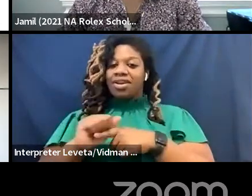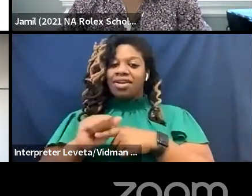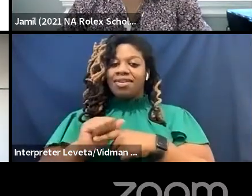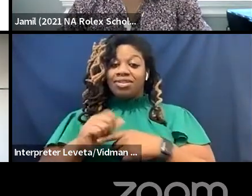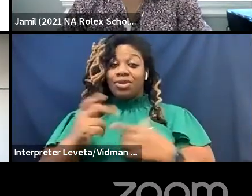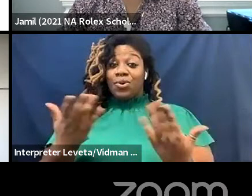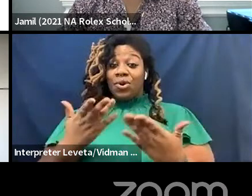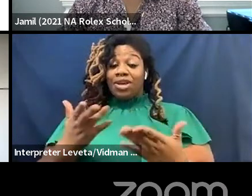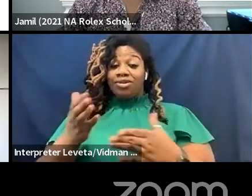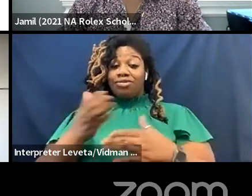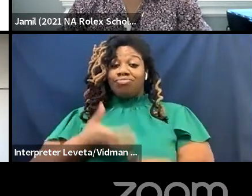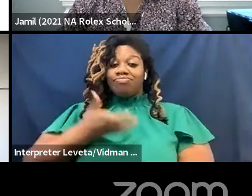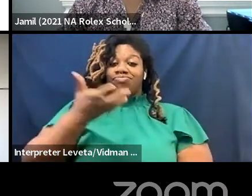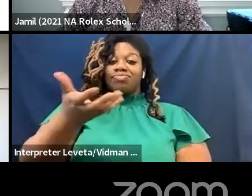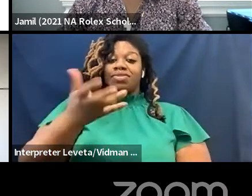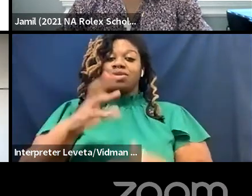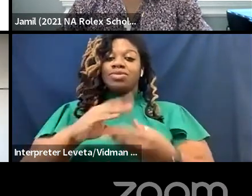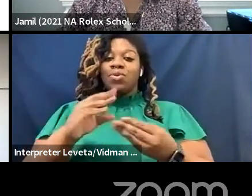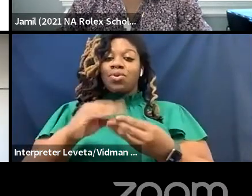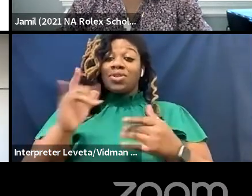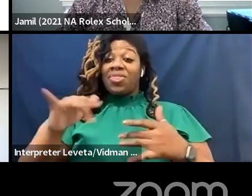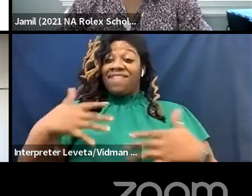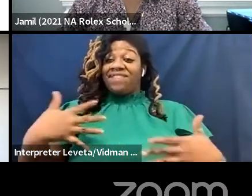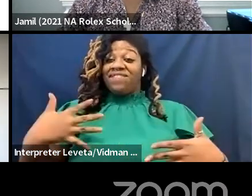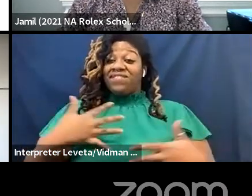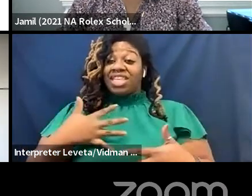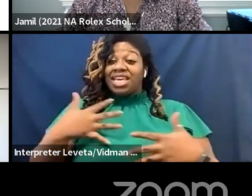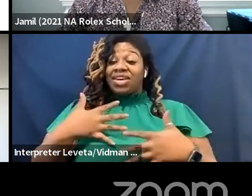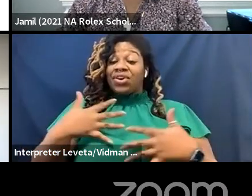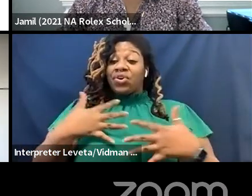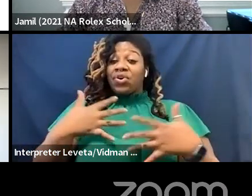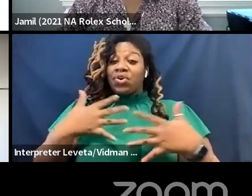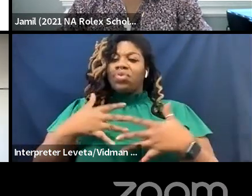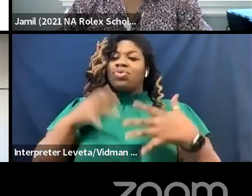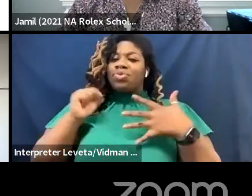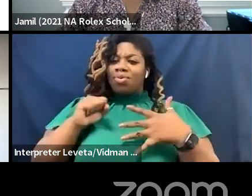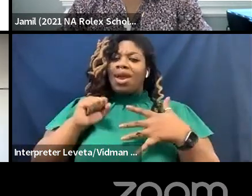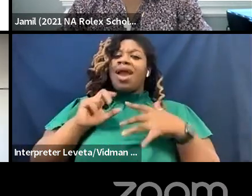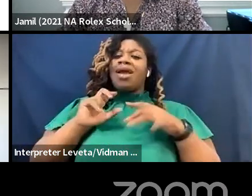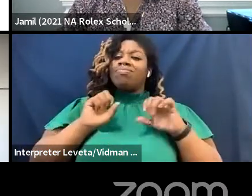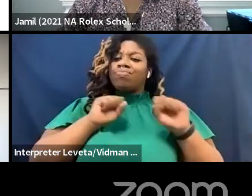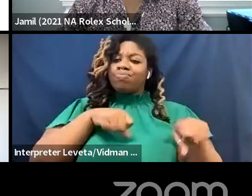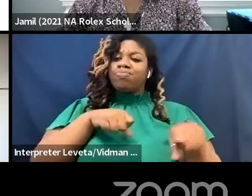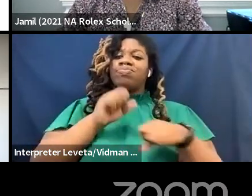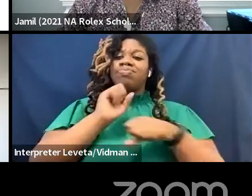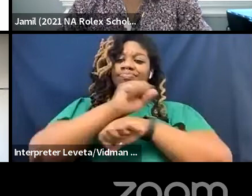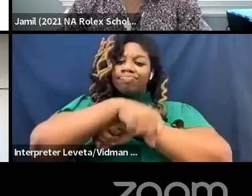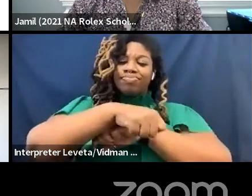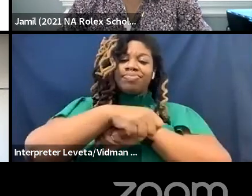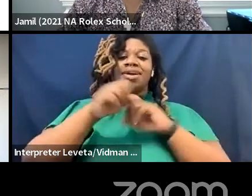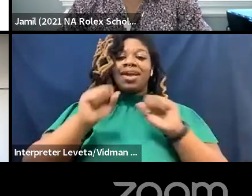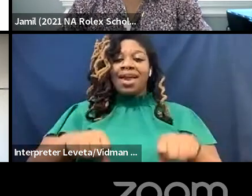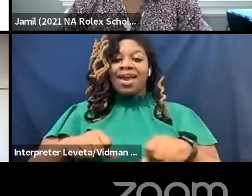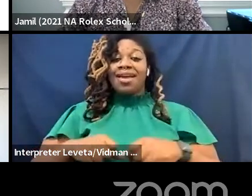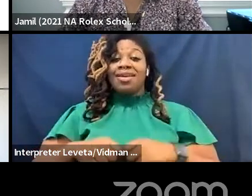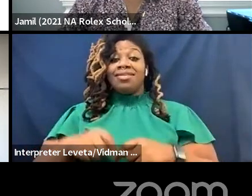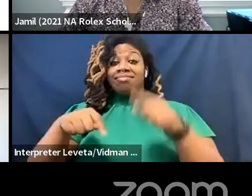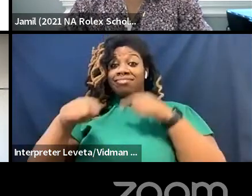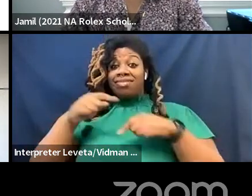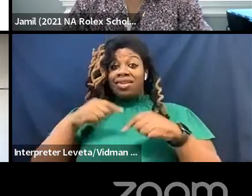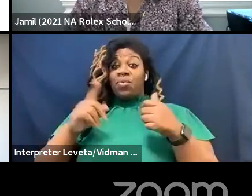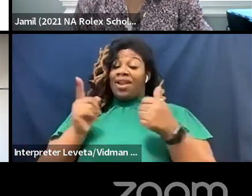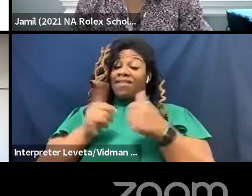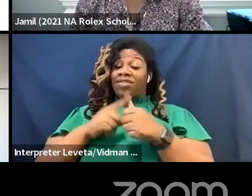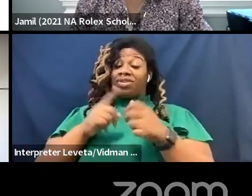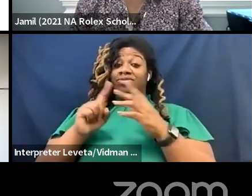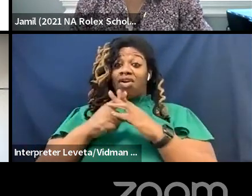fear is conquerable. And some of us still are working on some things. I remember when I first started diving, I did have trouble with my ears as well, but I've